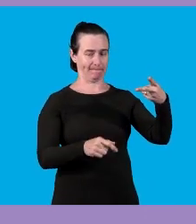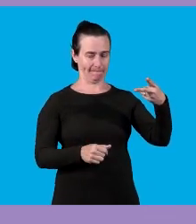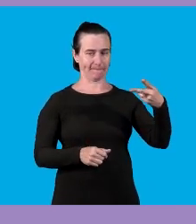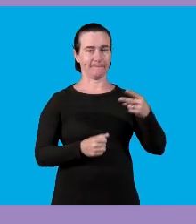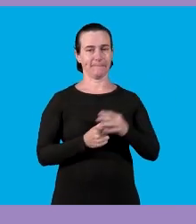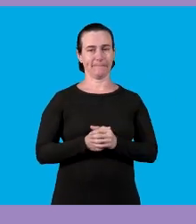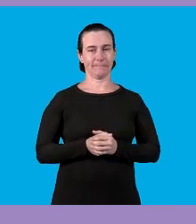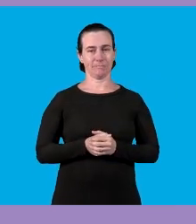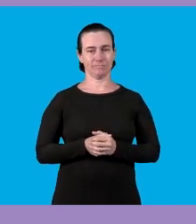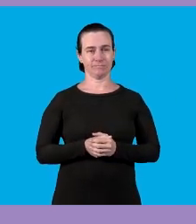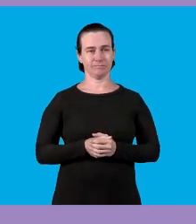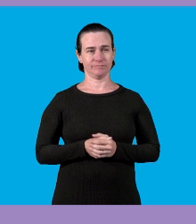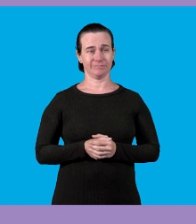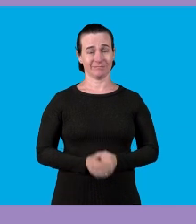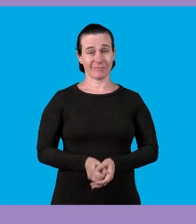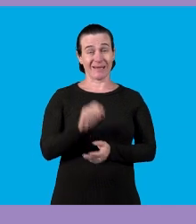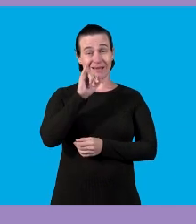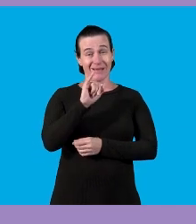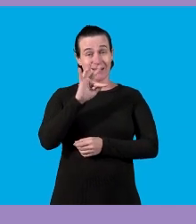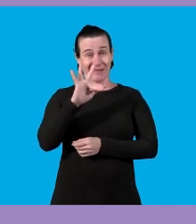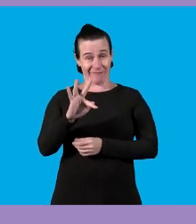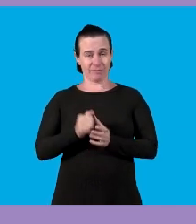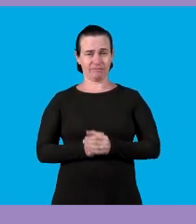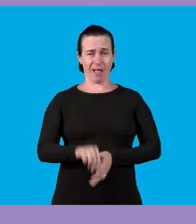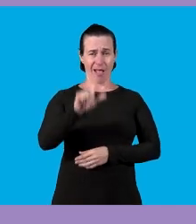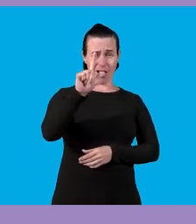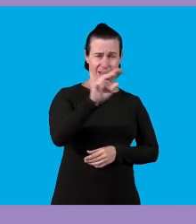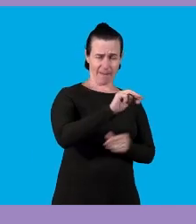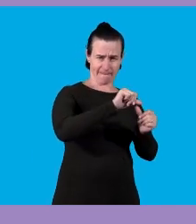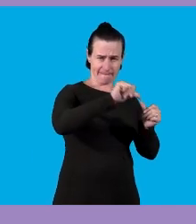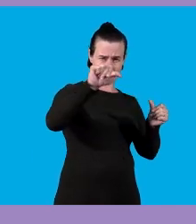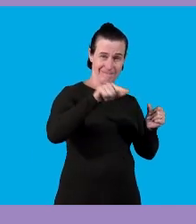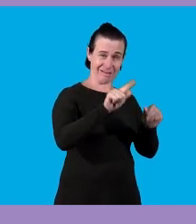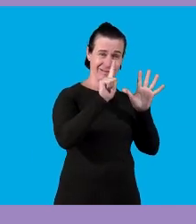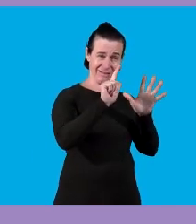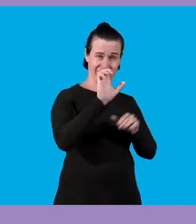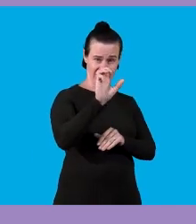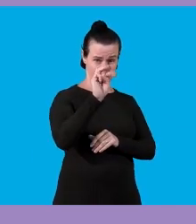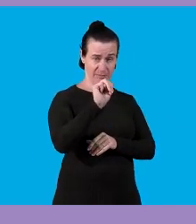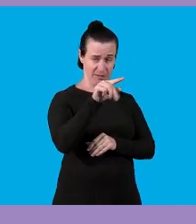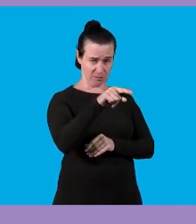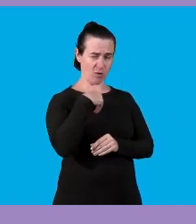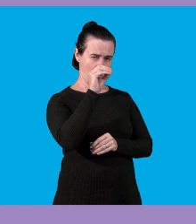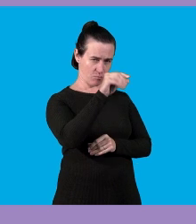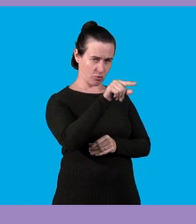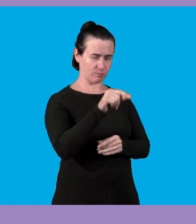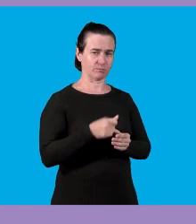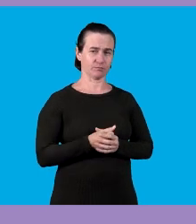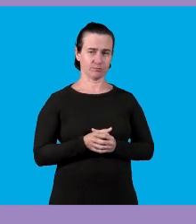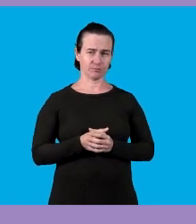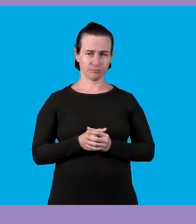1 says, or A part of the question says, if LN is 7, LM is